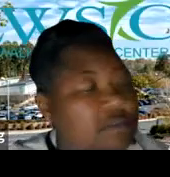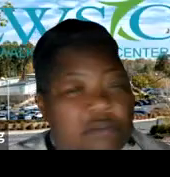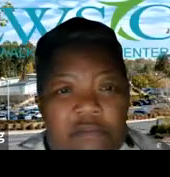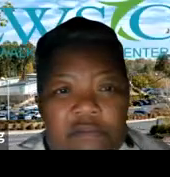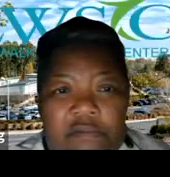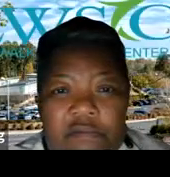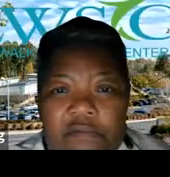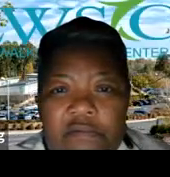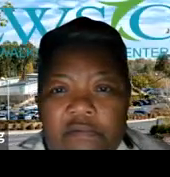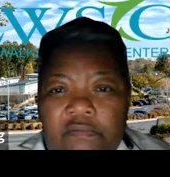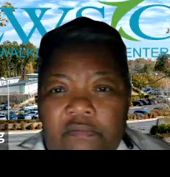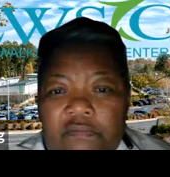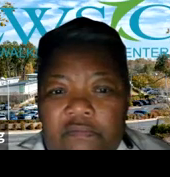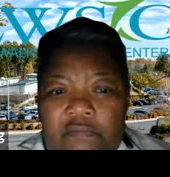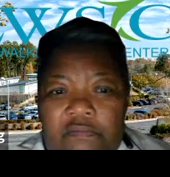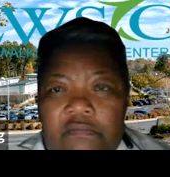me.